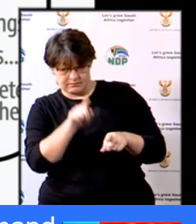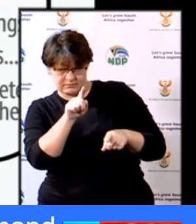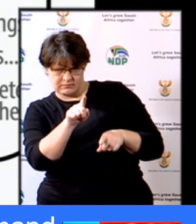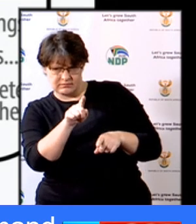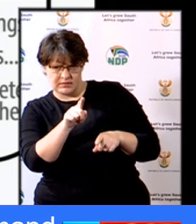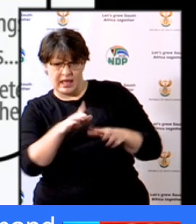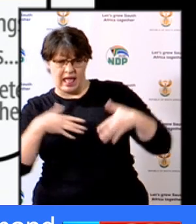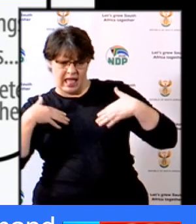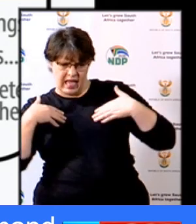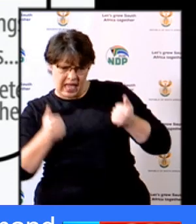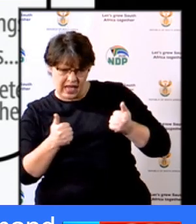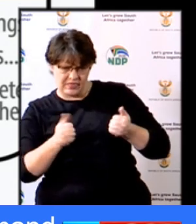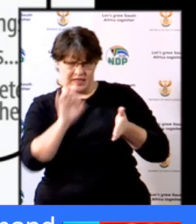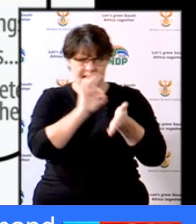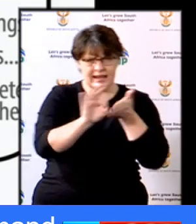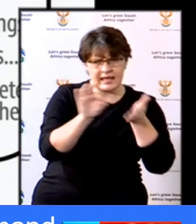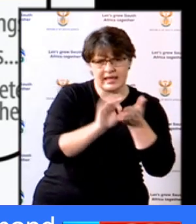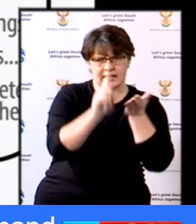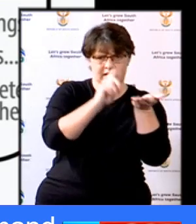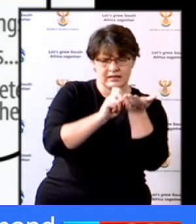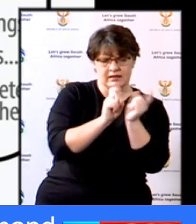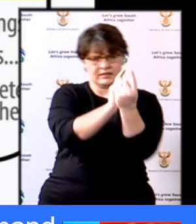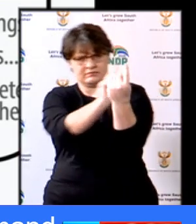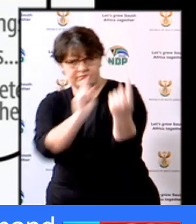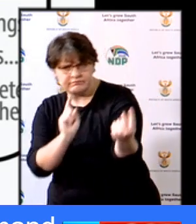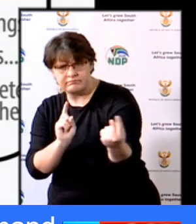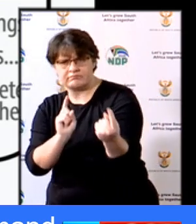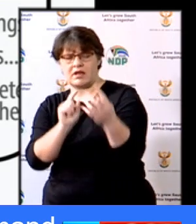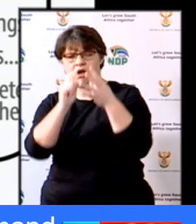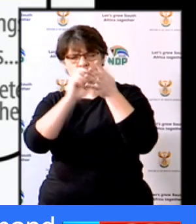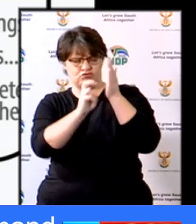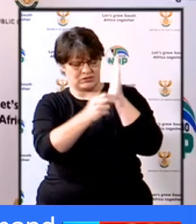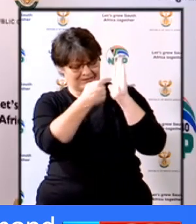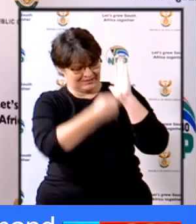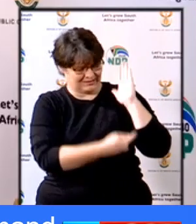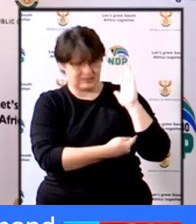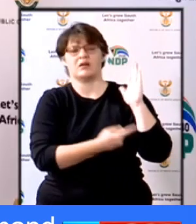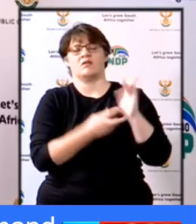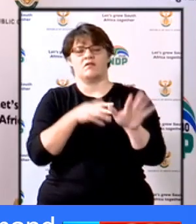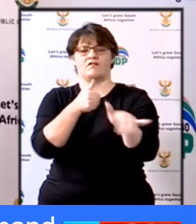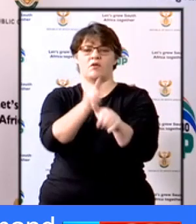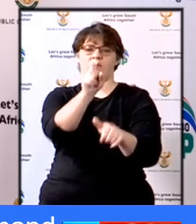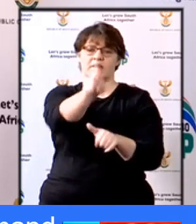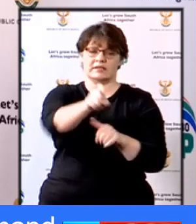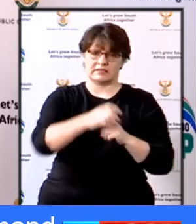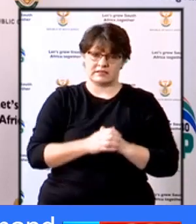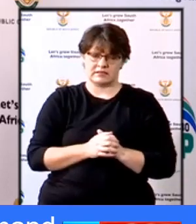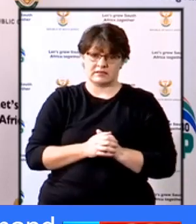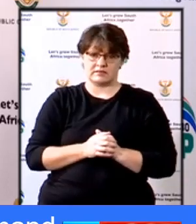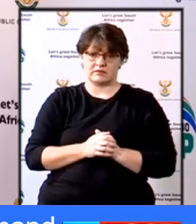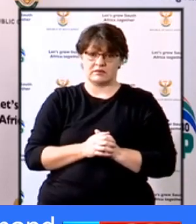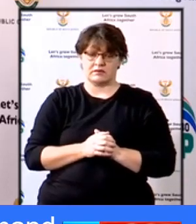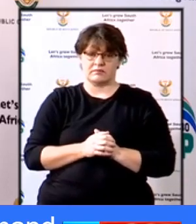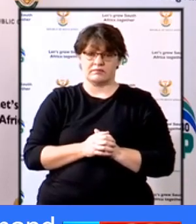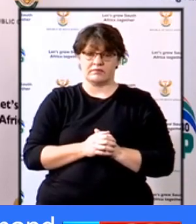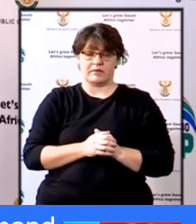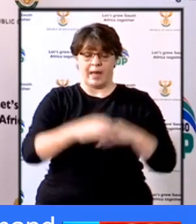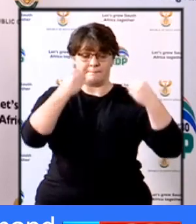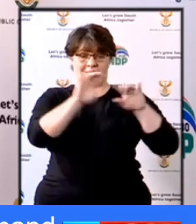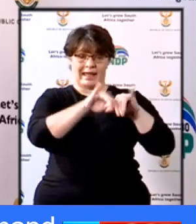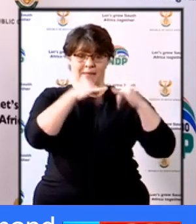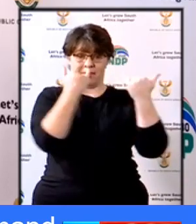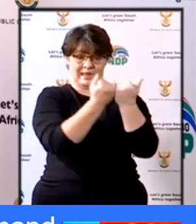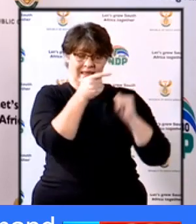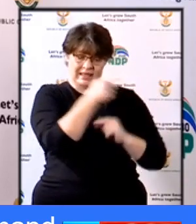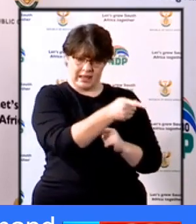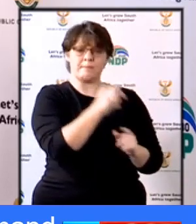of health, hygiene, and social distancing protocols. Employers must ensure that